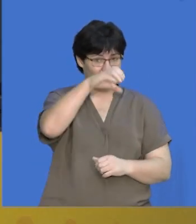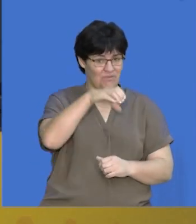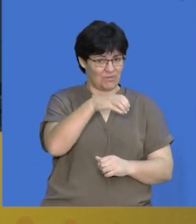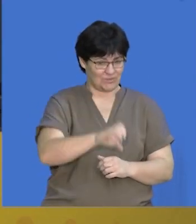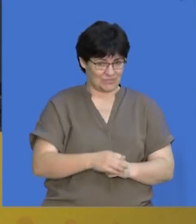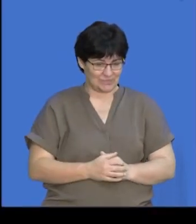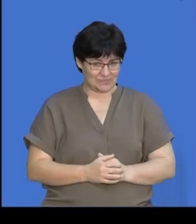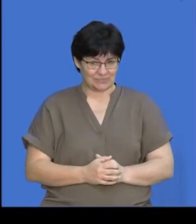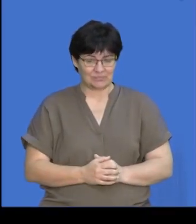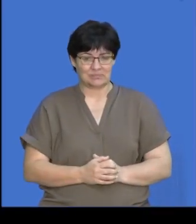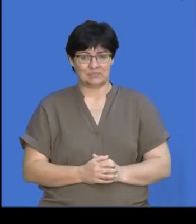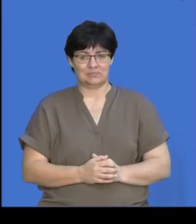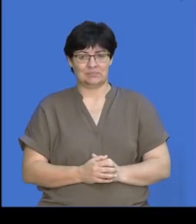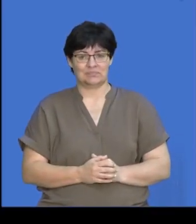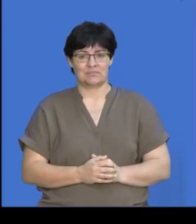straight into it.